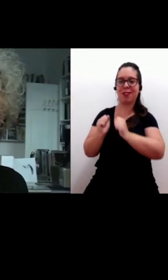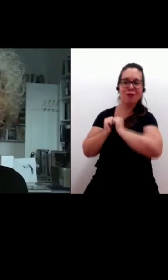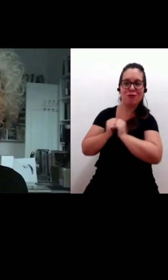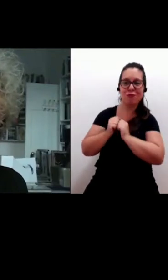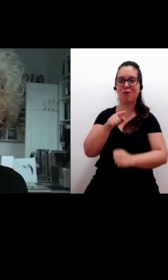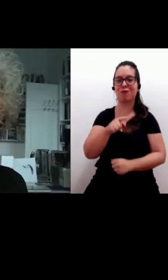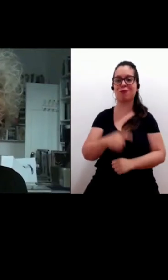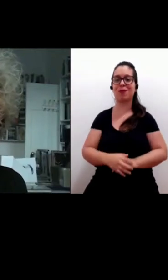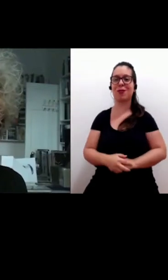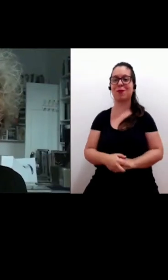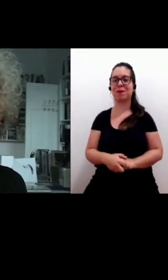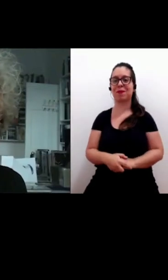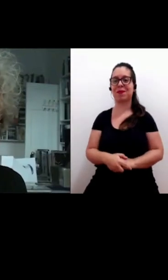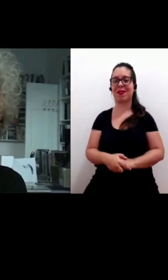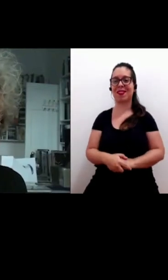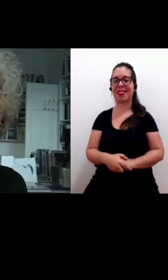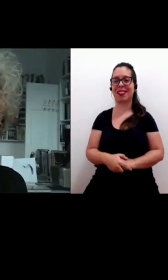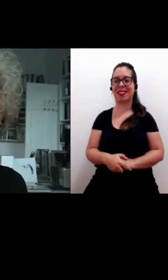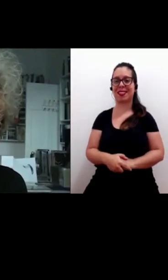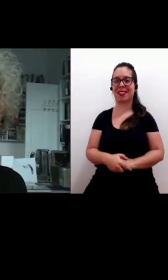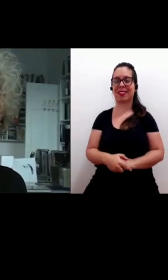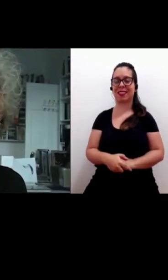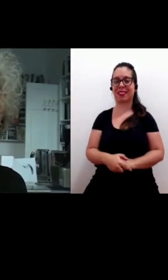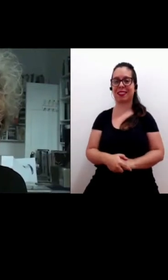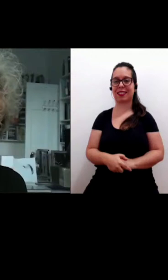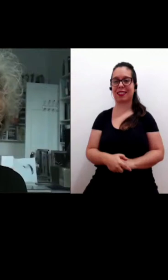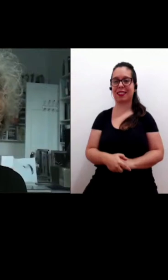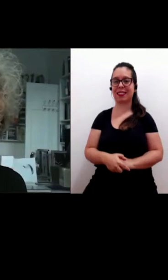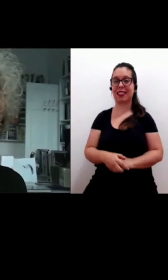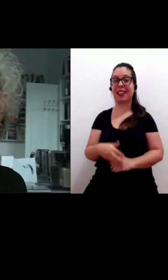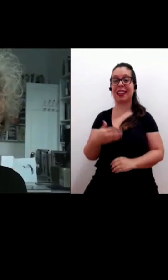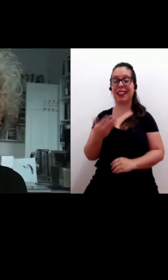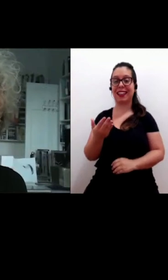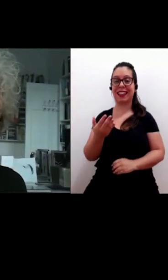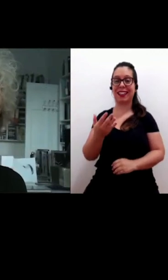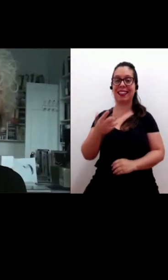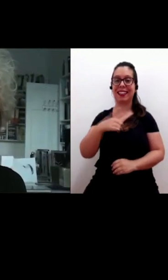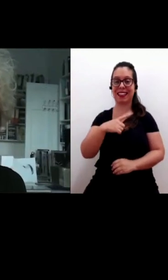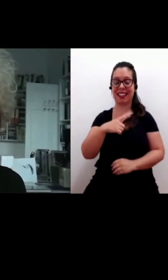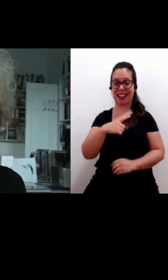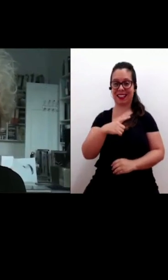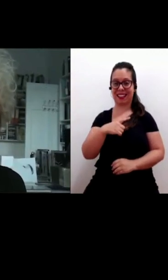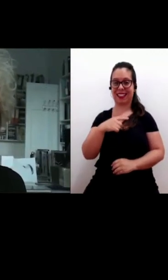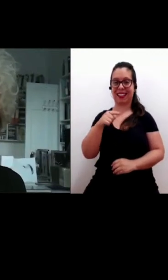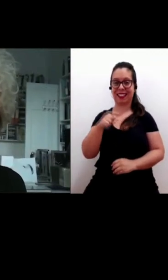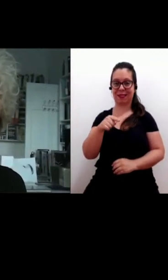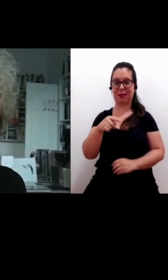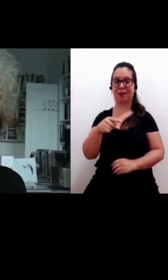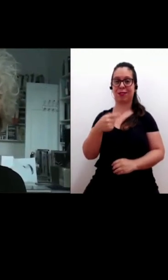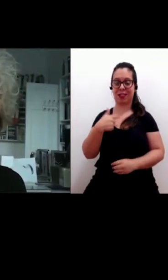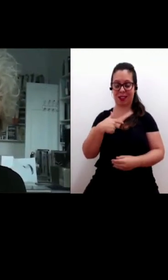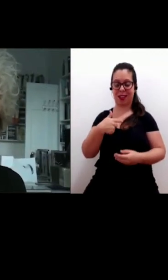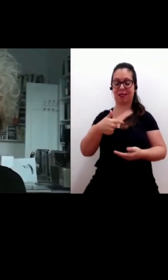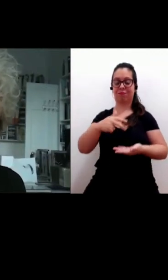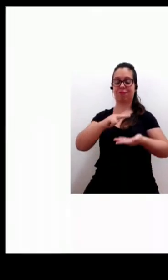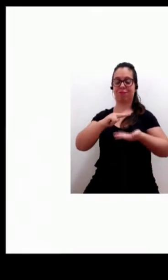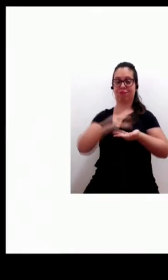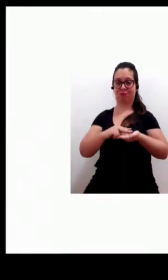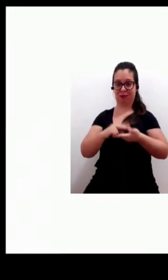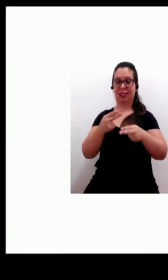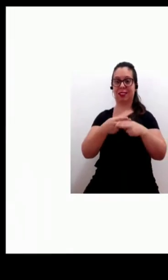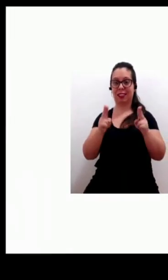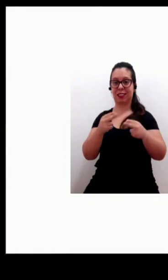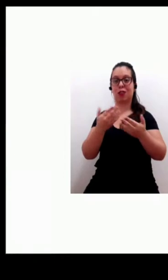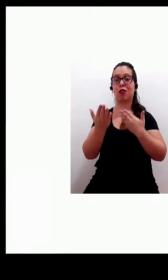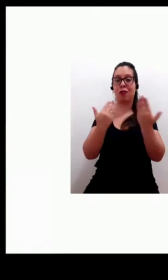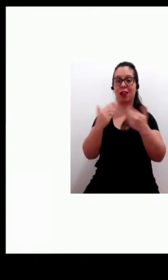this still image of you naked talking to us. Let's see the clip.